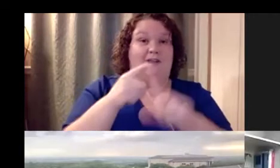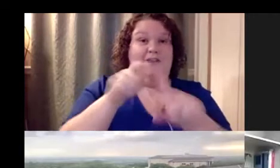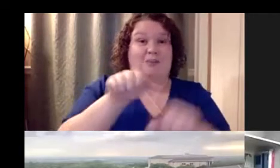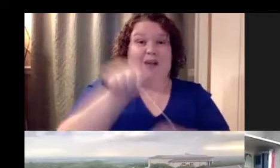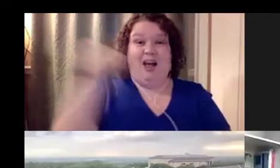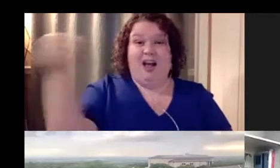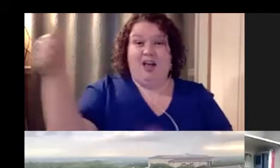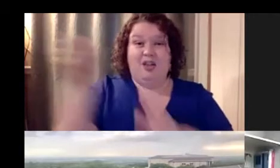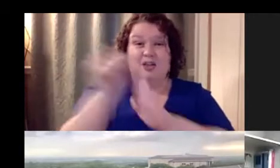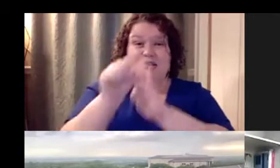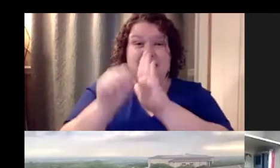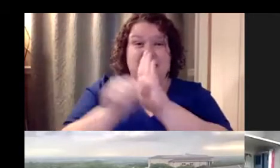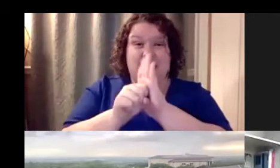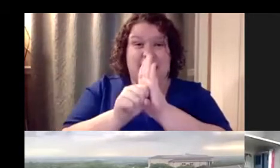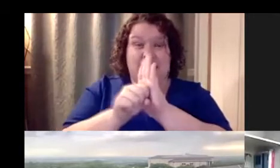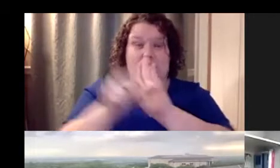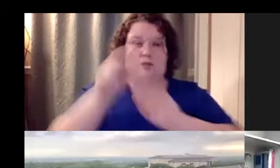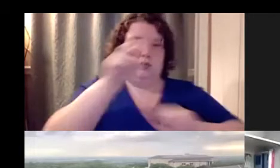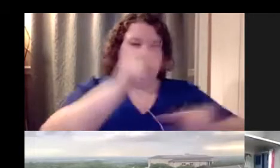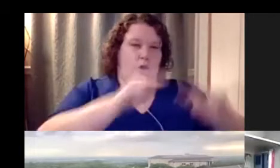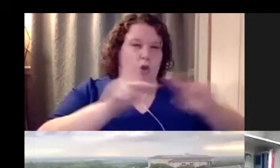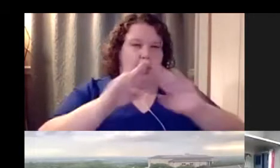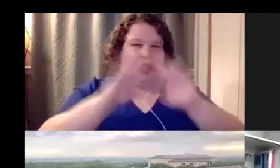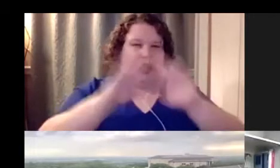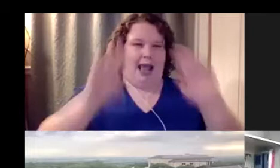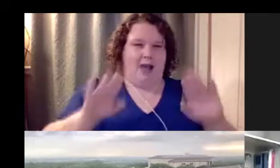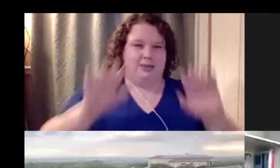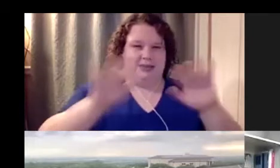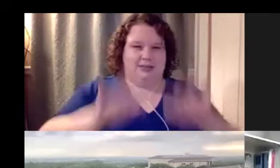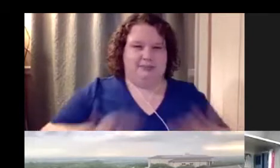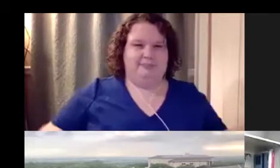in the general region. So I think we will see